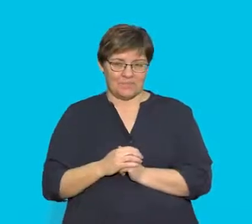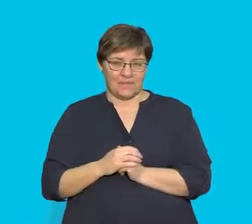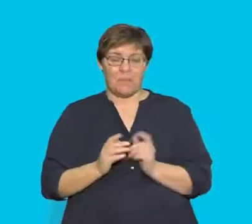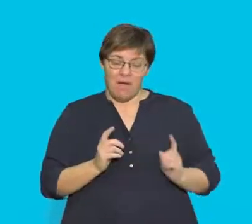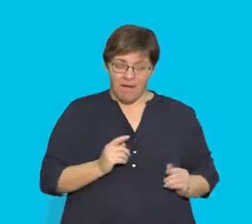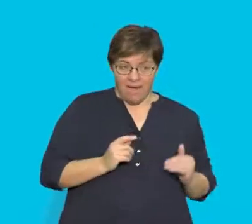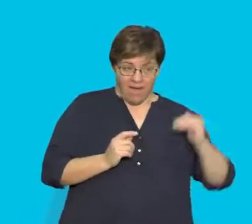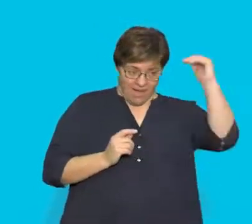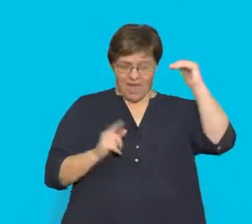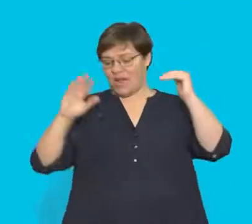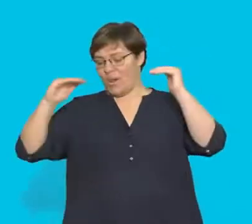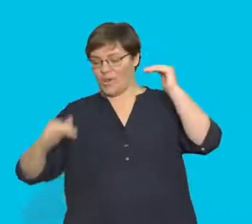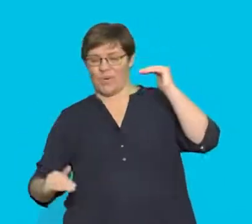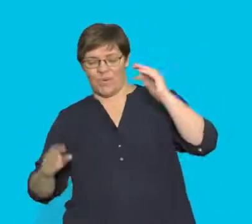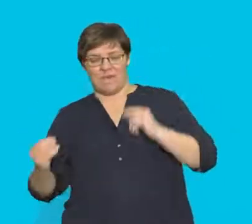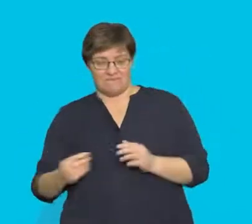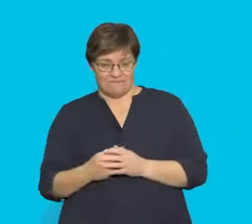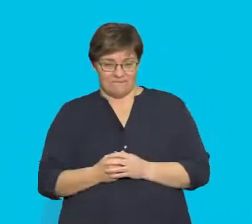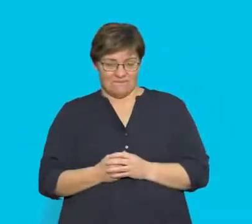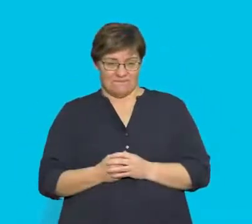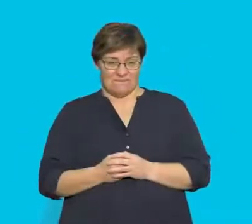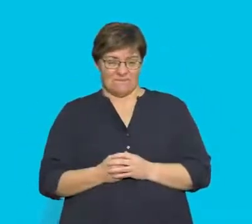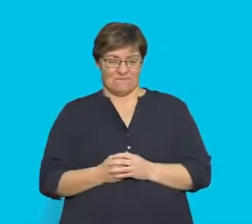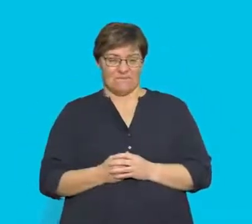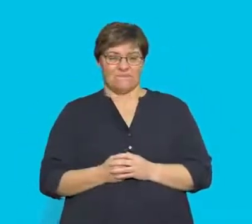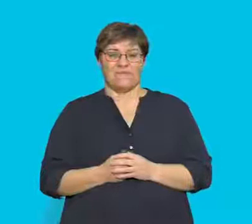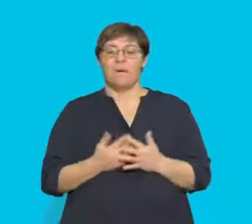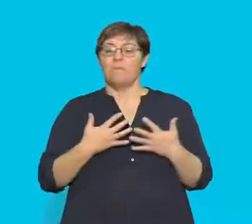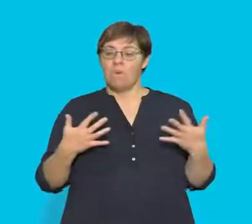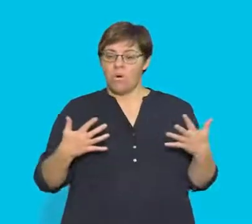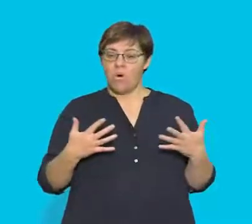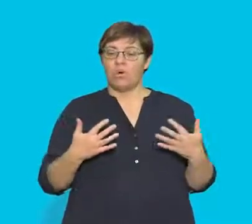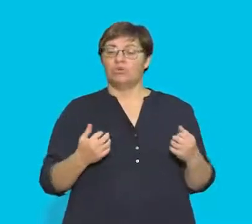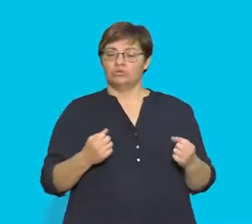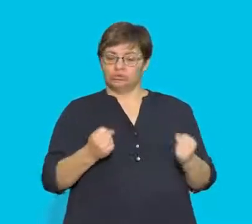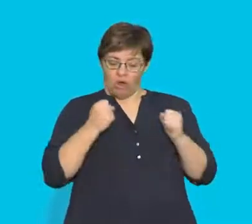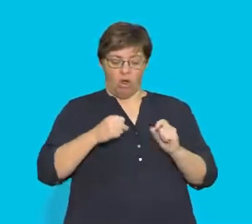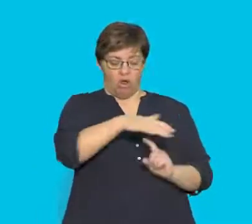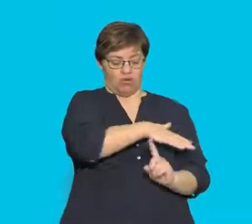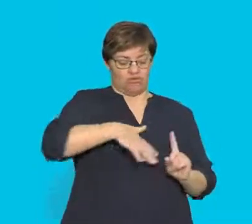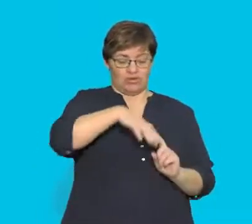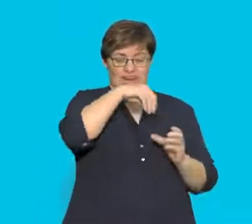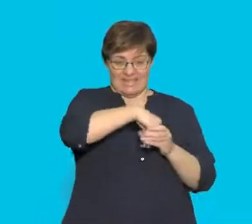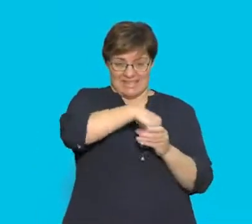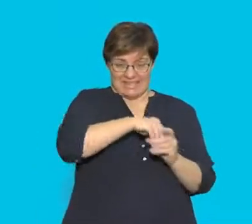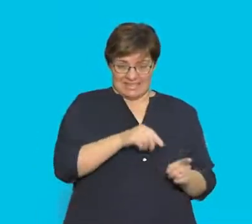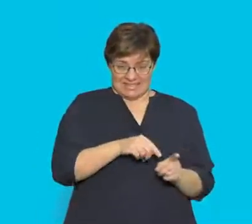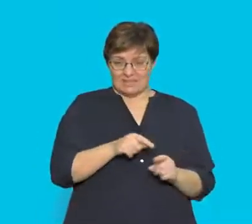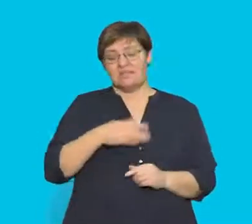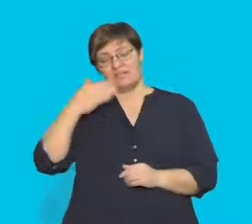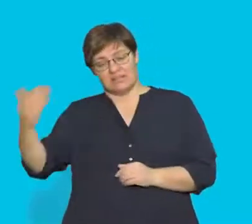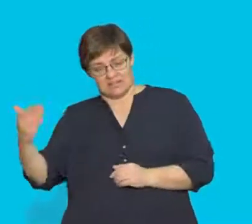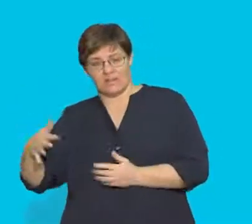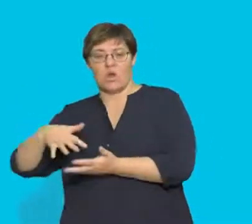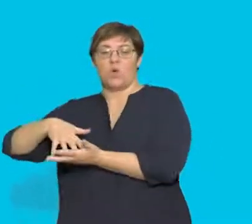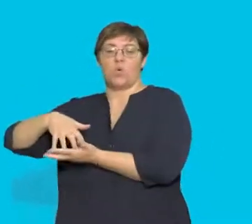here it's high. So this tells us that this is a strong region of the field, and this